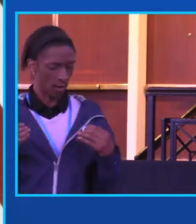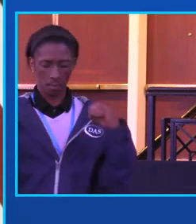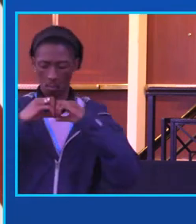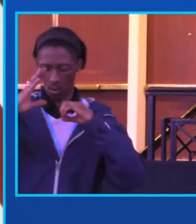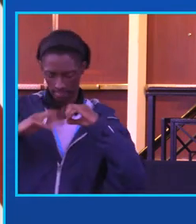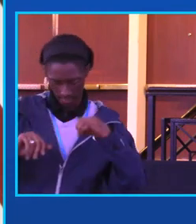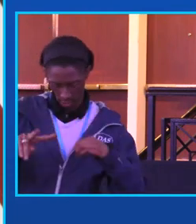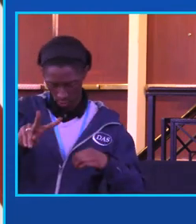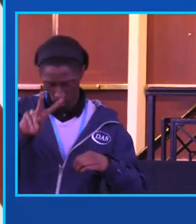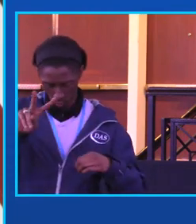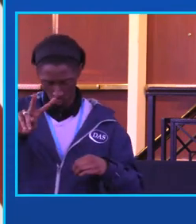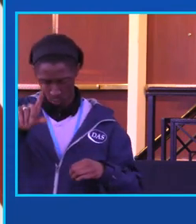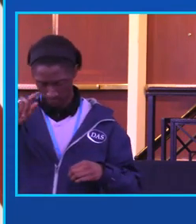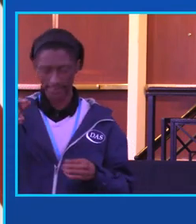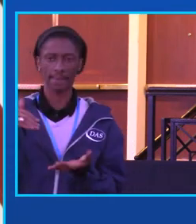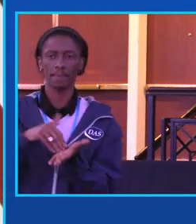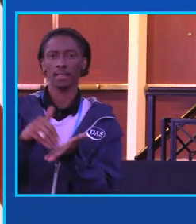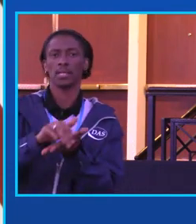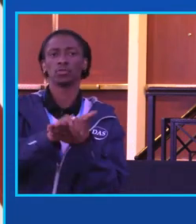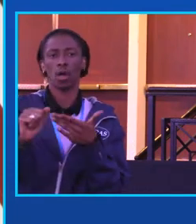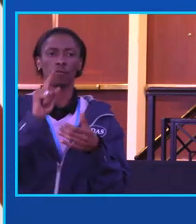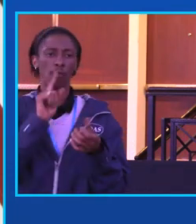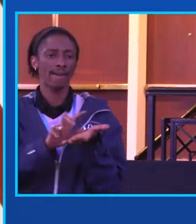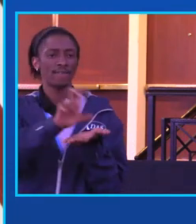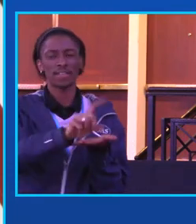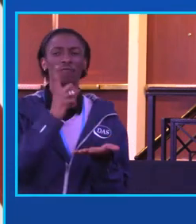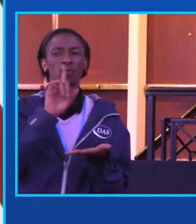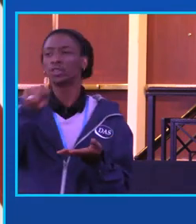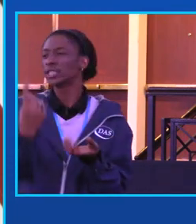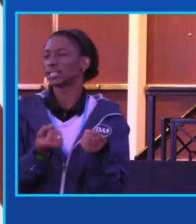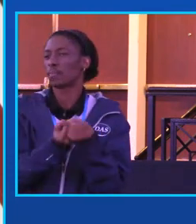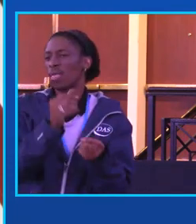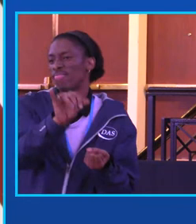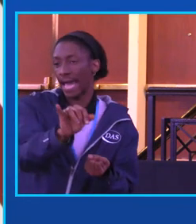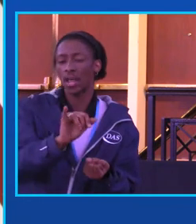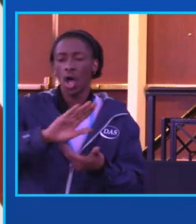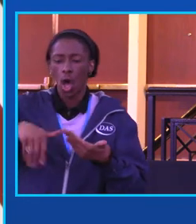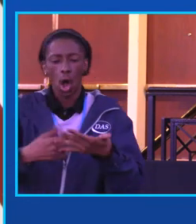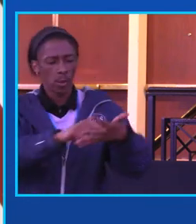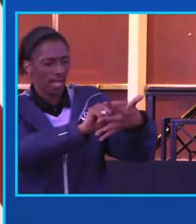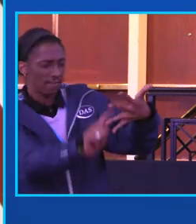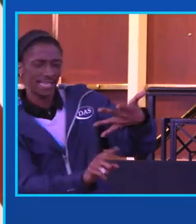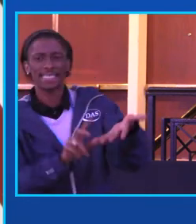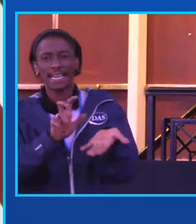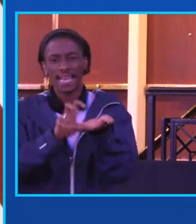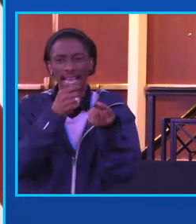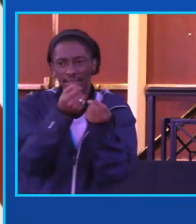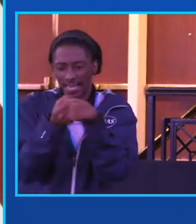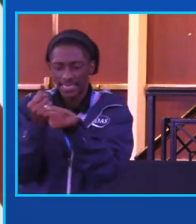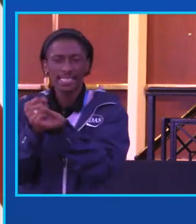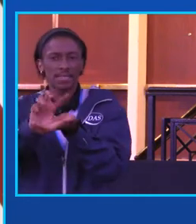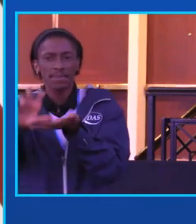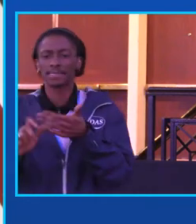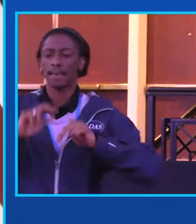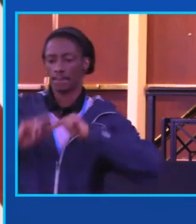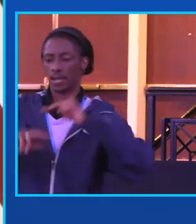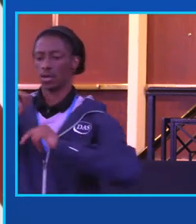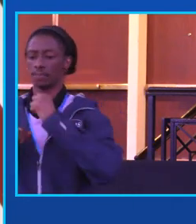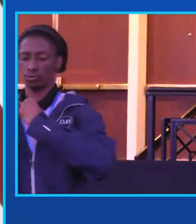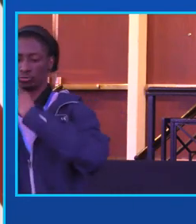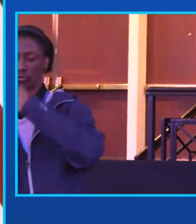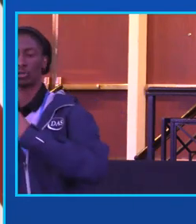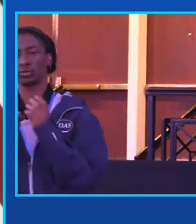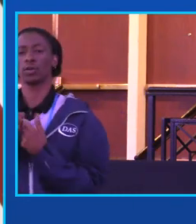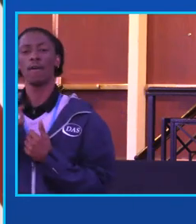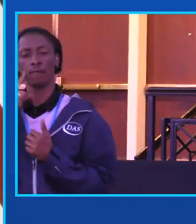$20 million in investments to support just that. All of these investments build up the infrastructure and the capacity in